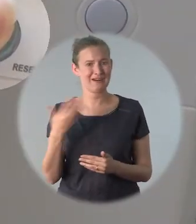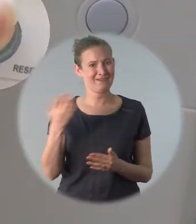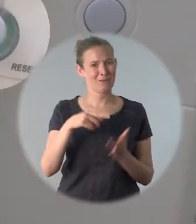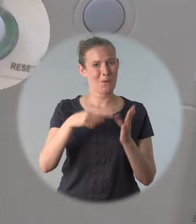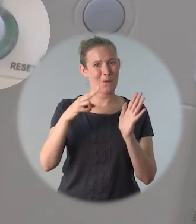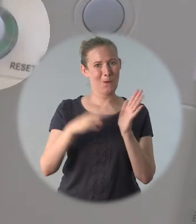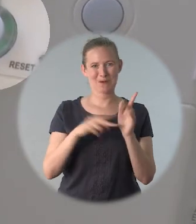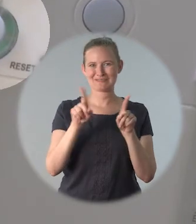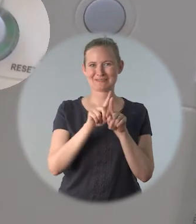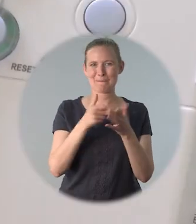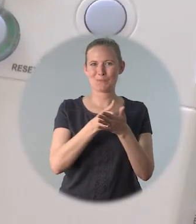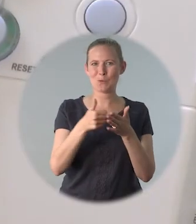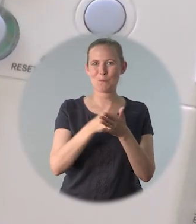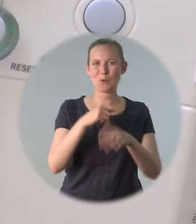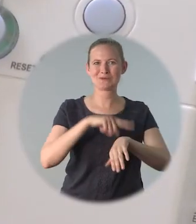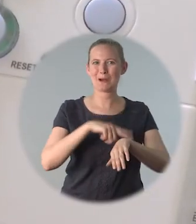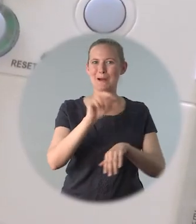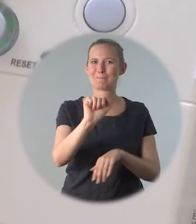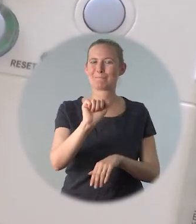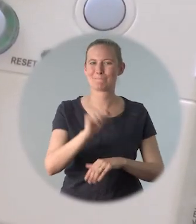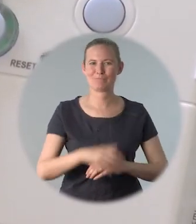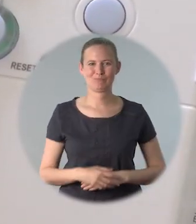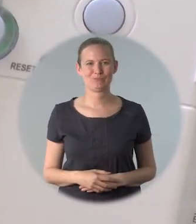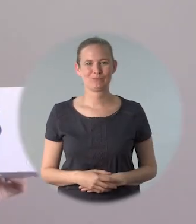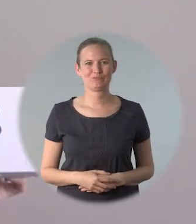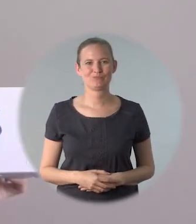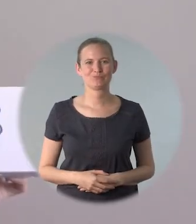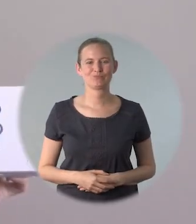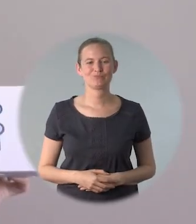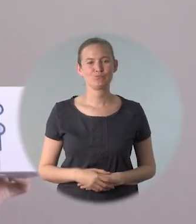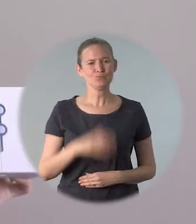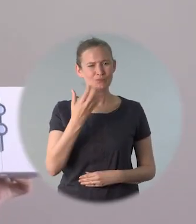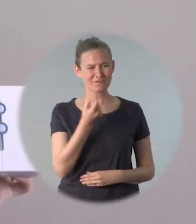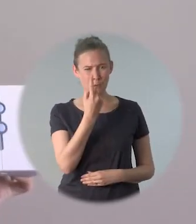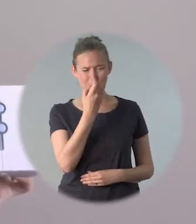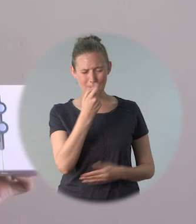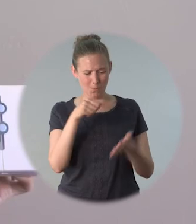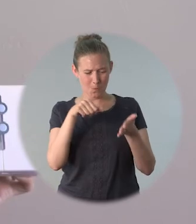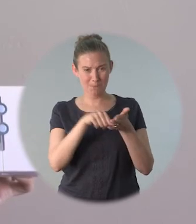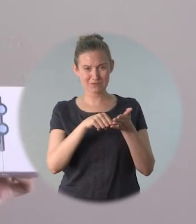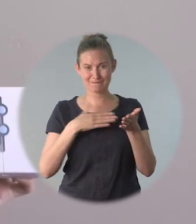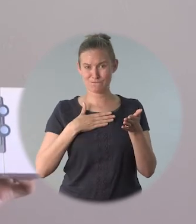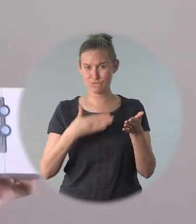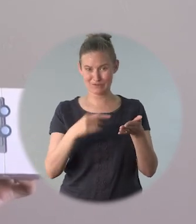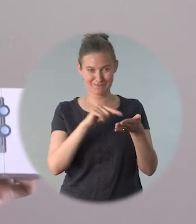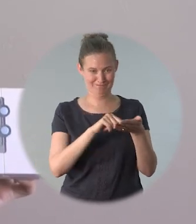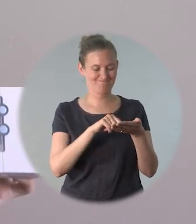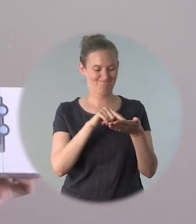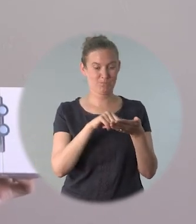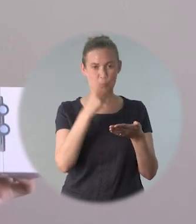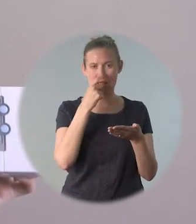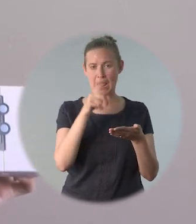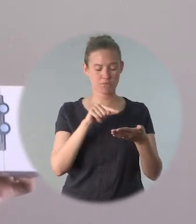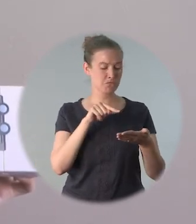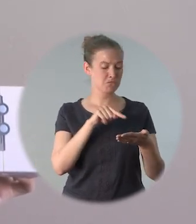arrow on the programmer until you reach the temperature you want. The other button on the front has two functions. One